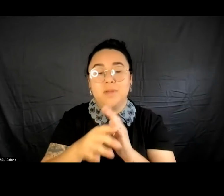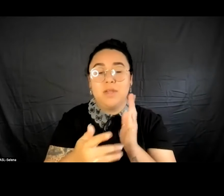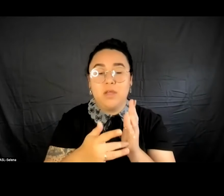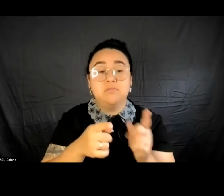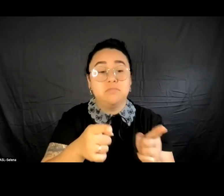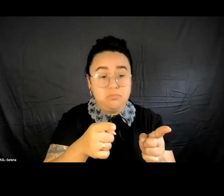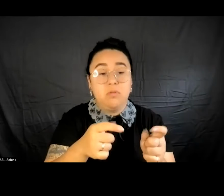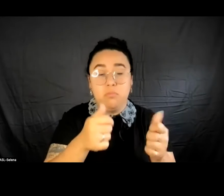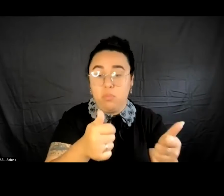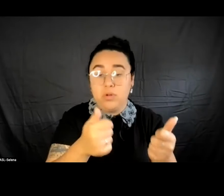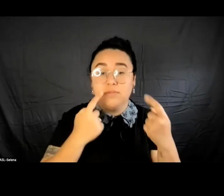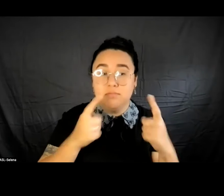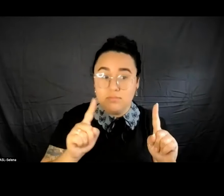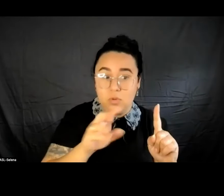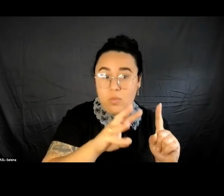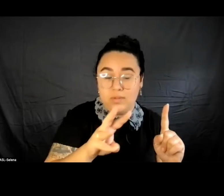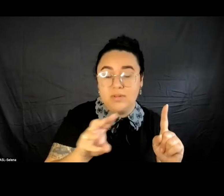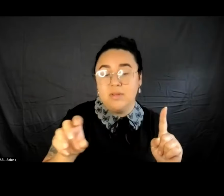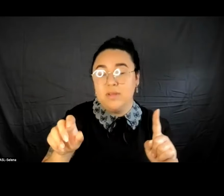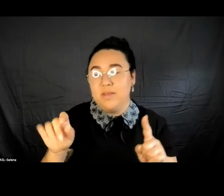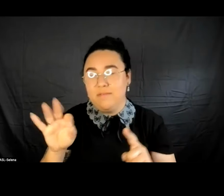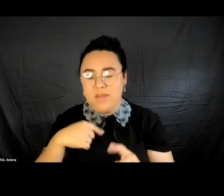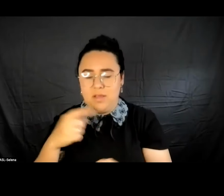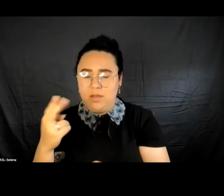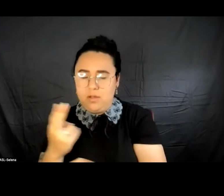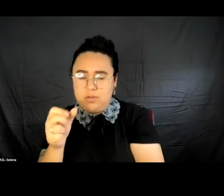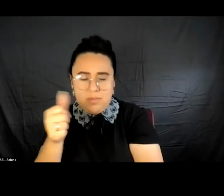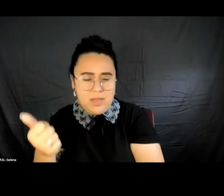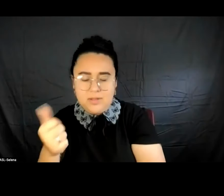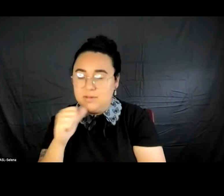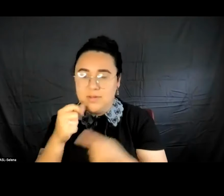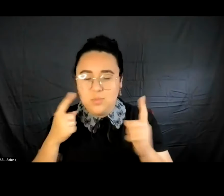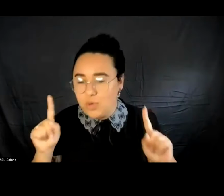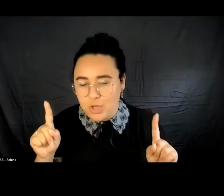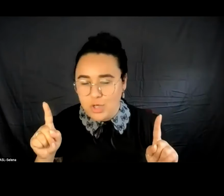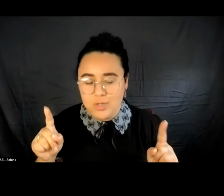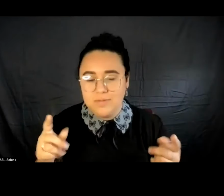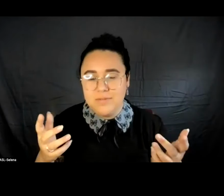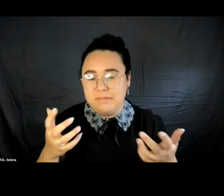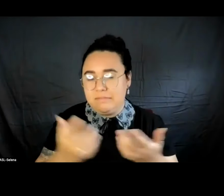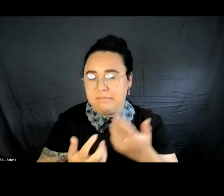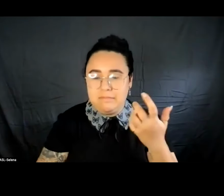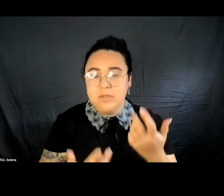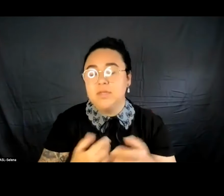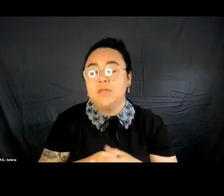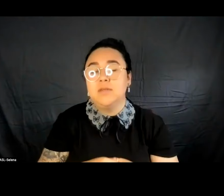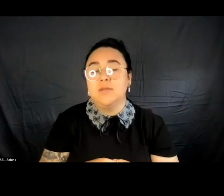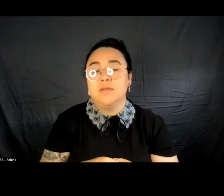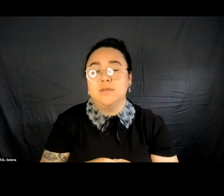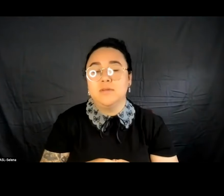just fine for me. But if I use something else, it doesn't. And so that led down the path